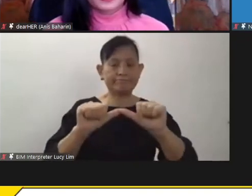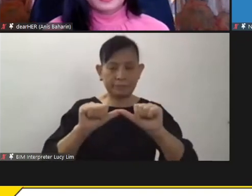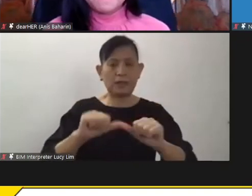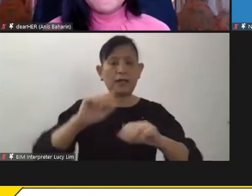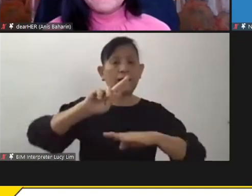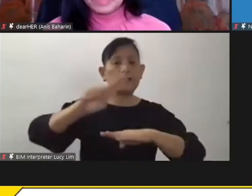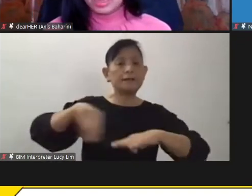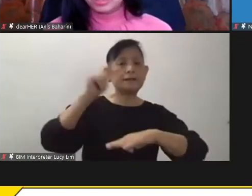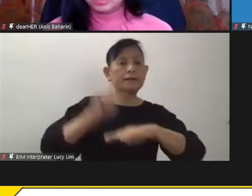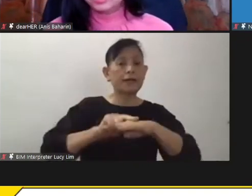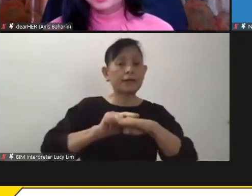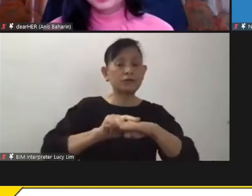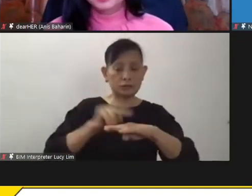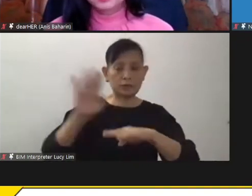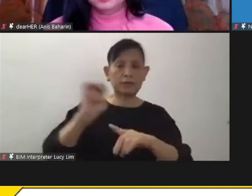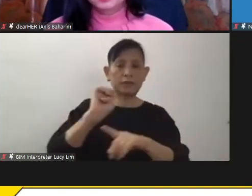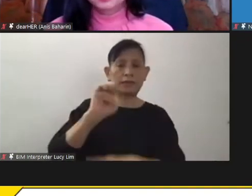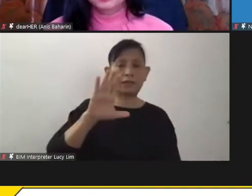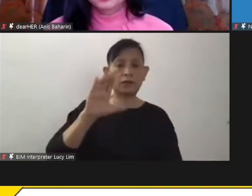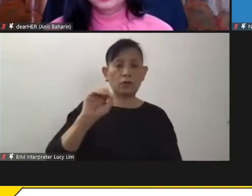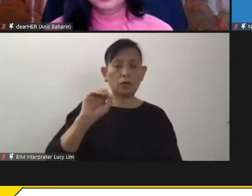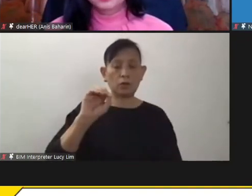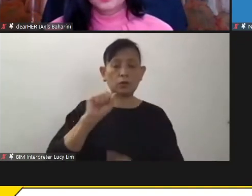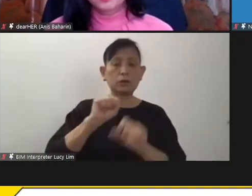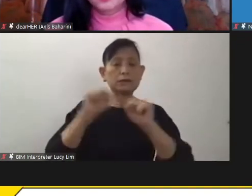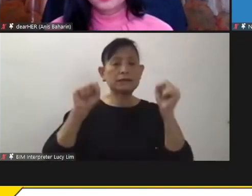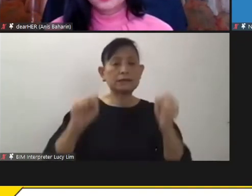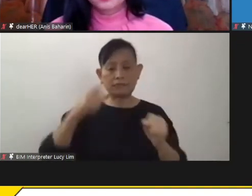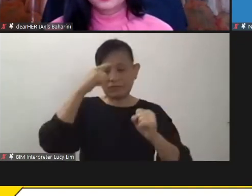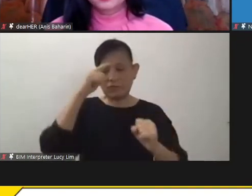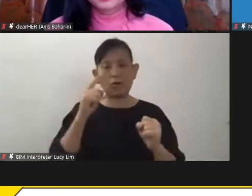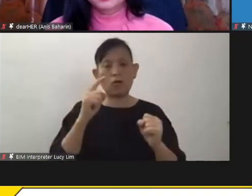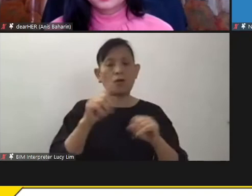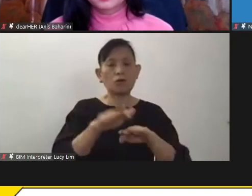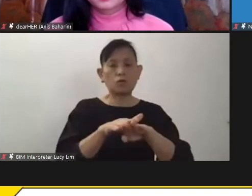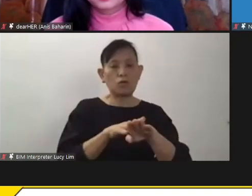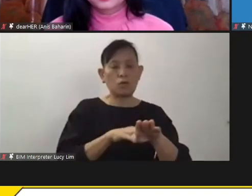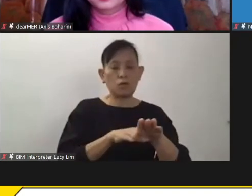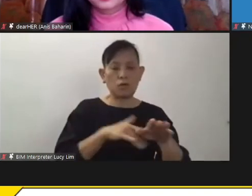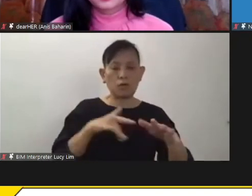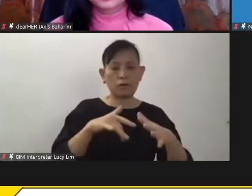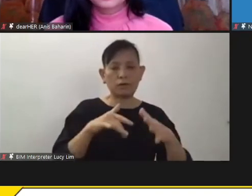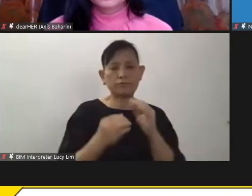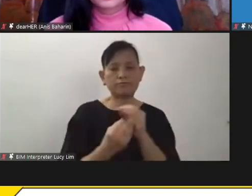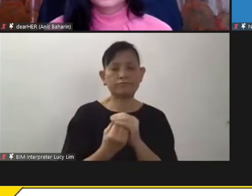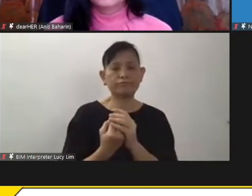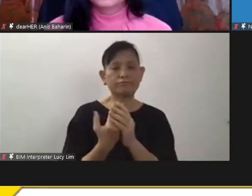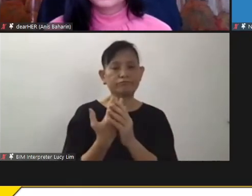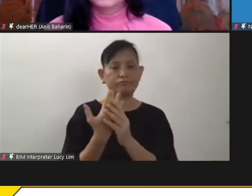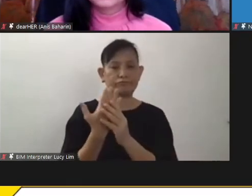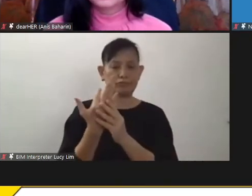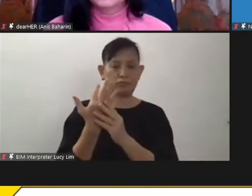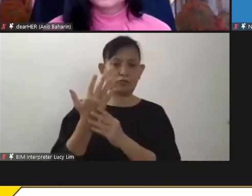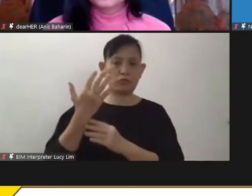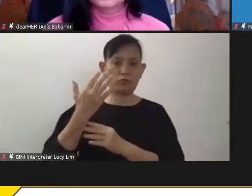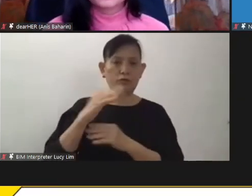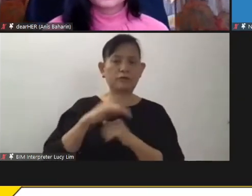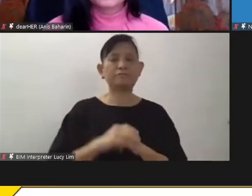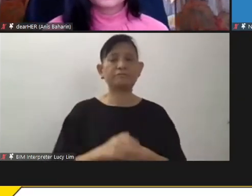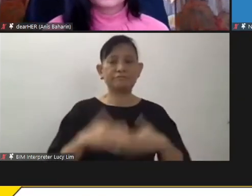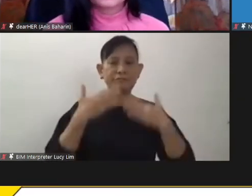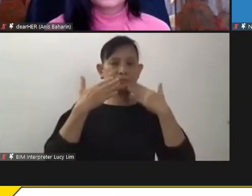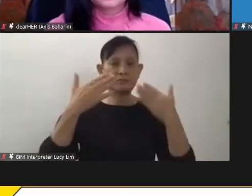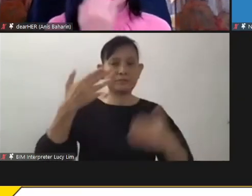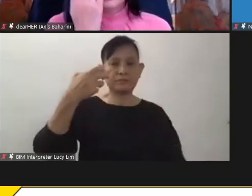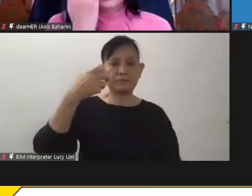the ecosystem, to regrow it. Yeah. I see. All right. Thank you, Heng, so much